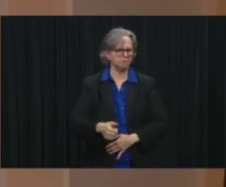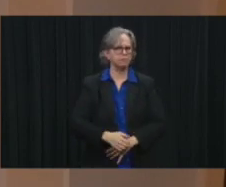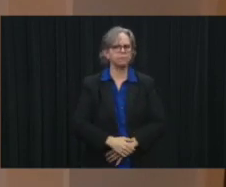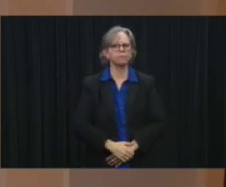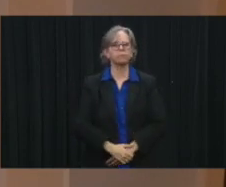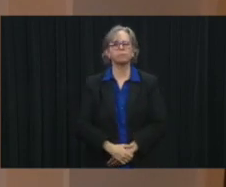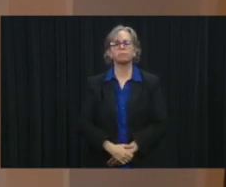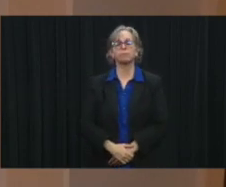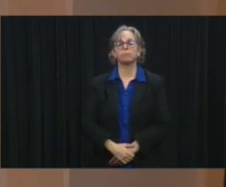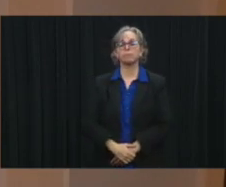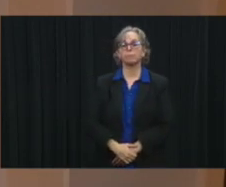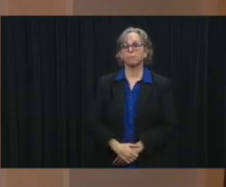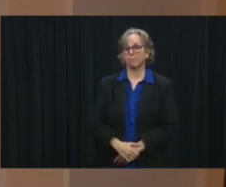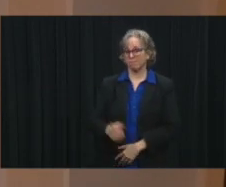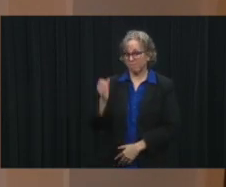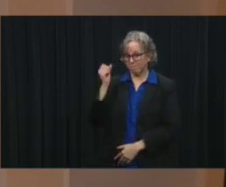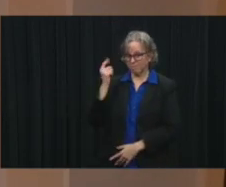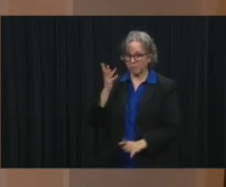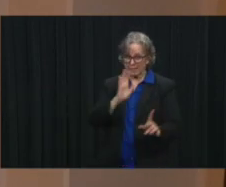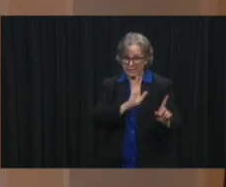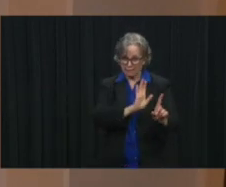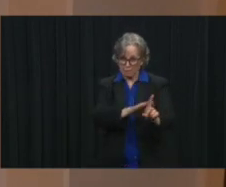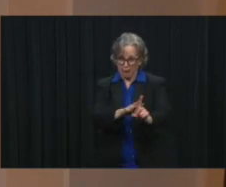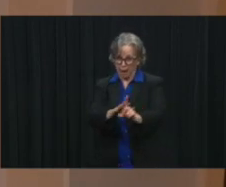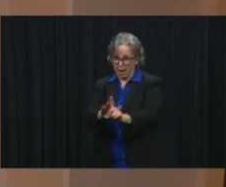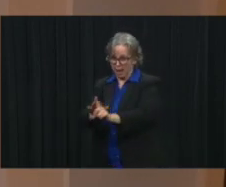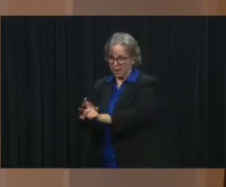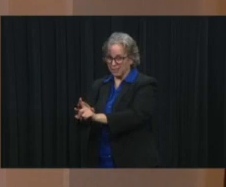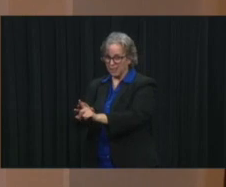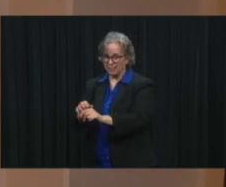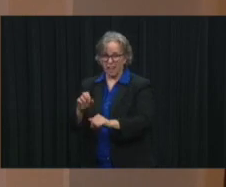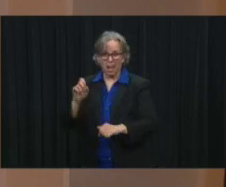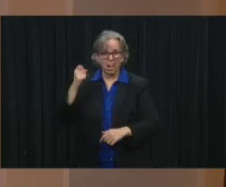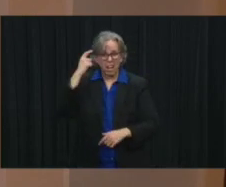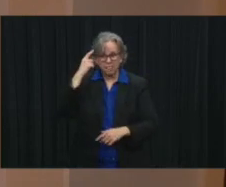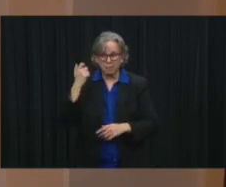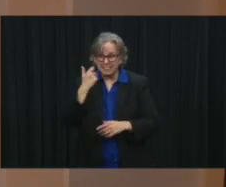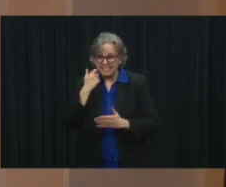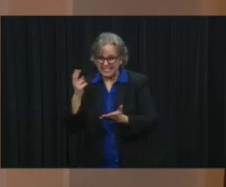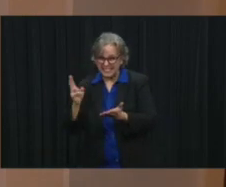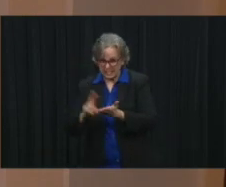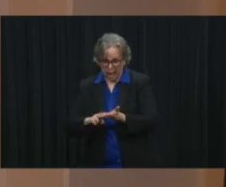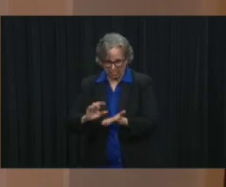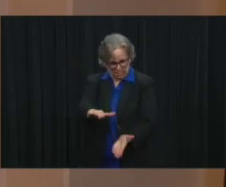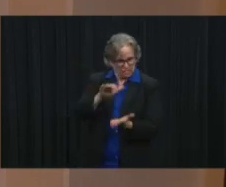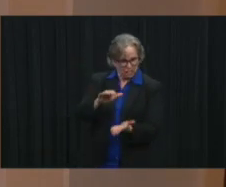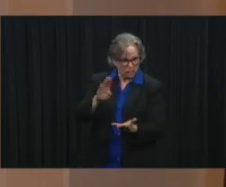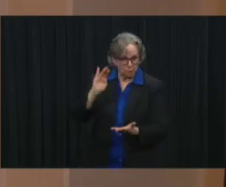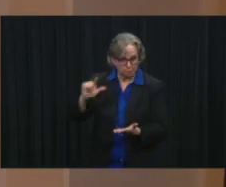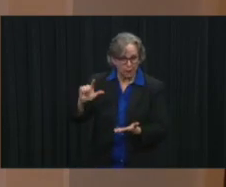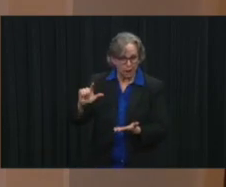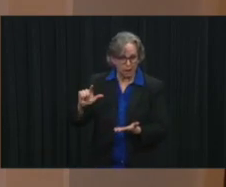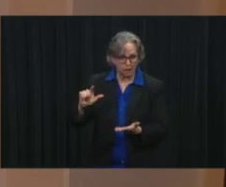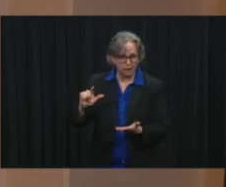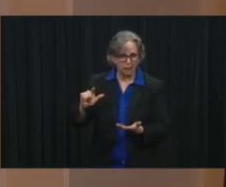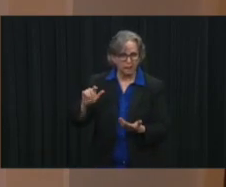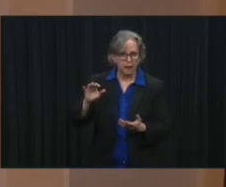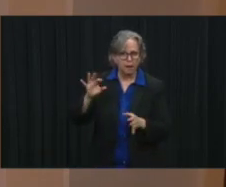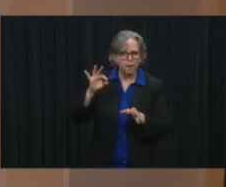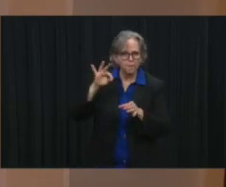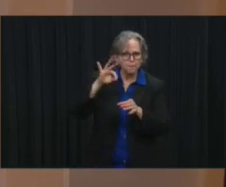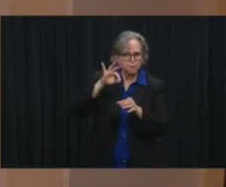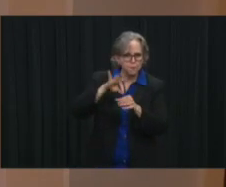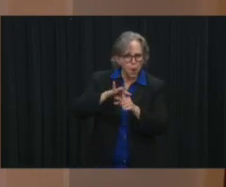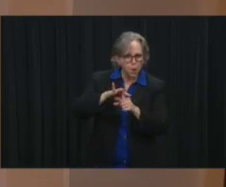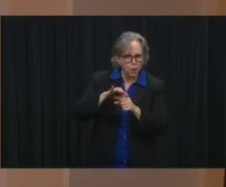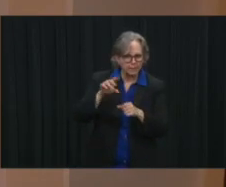to remind folks that the bill that the governor just signed establishes a vote count day for April the 28th. And so if